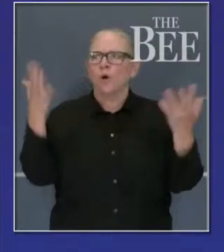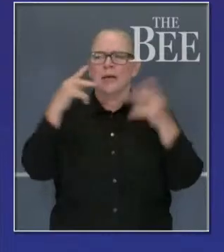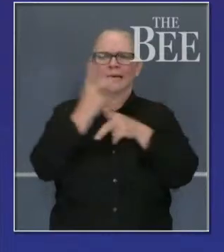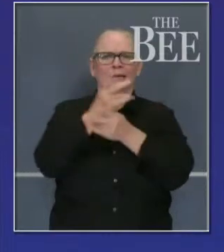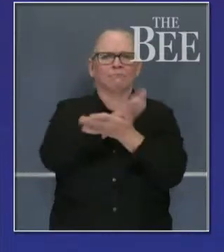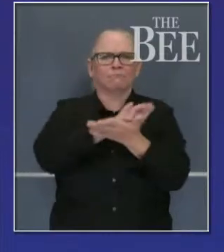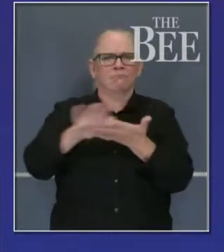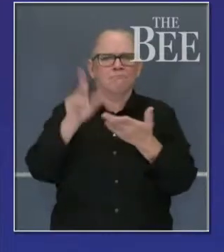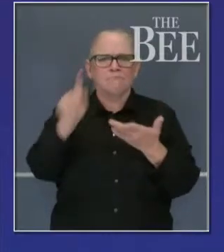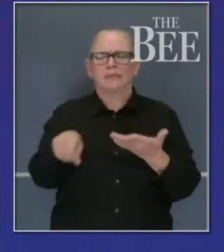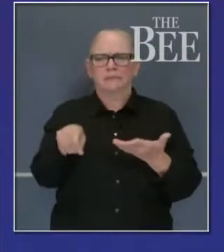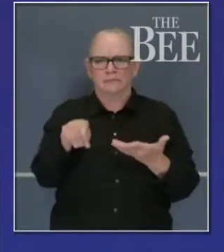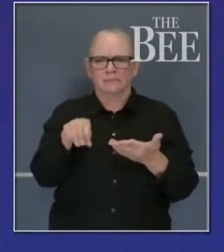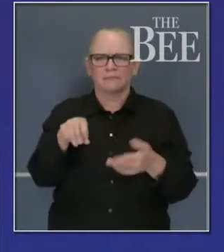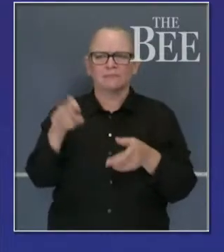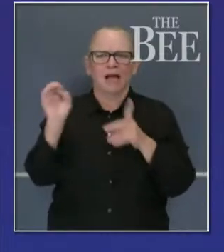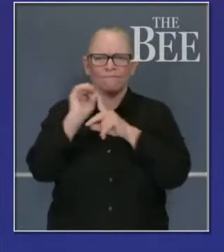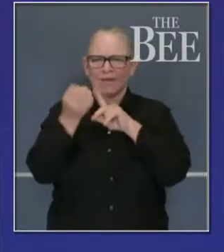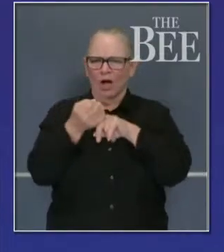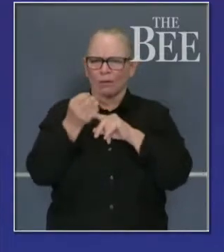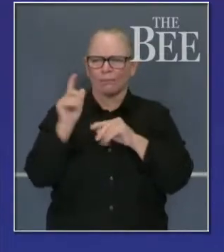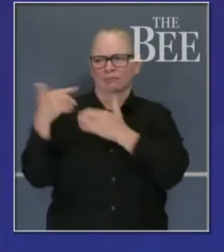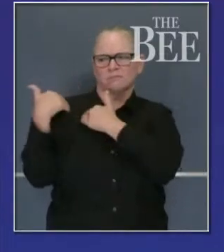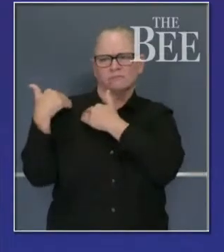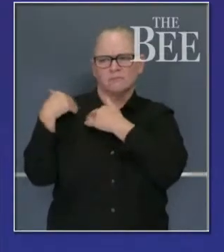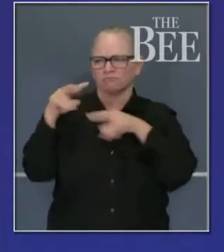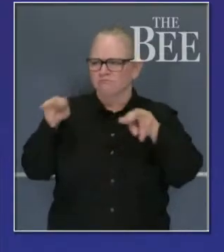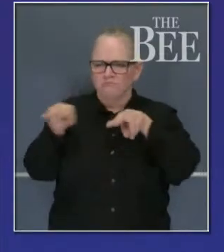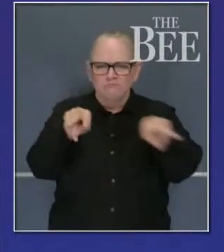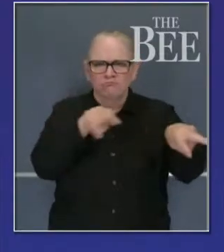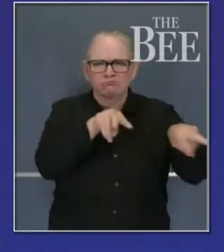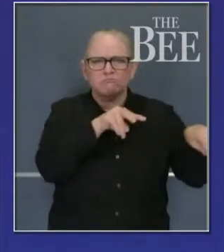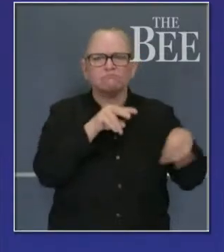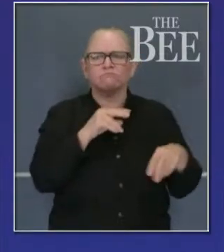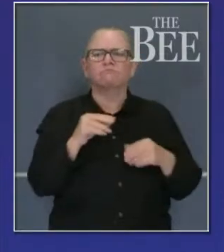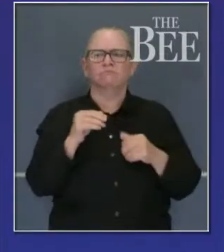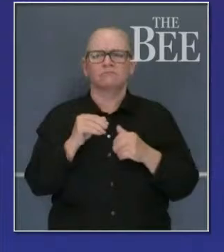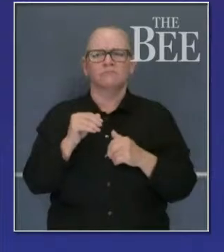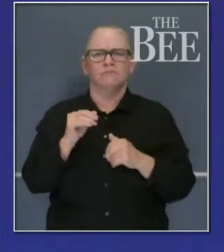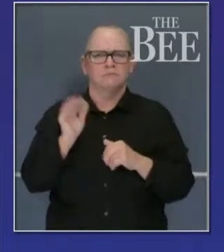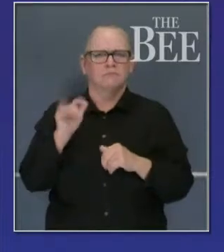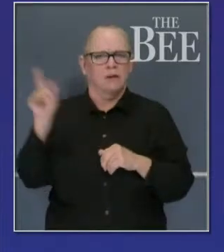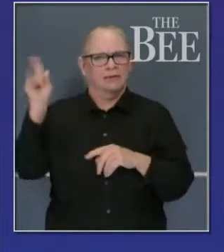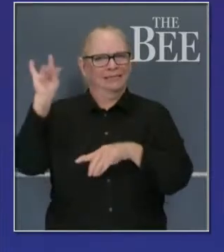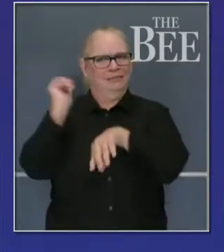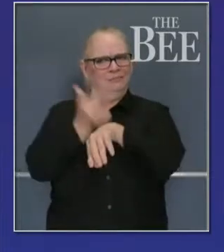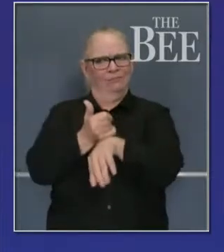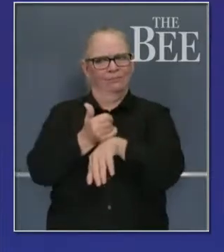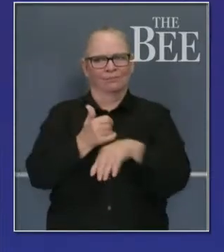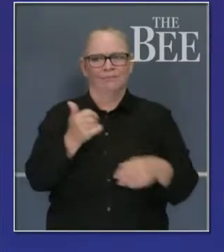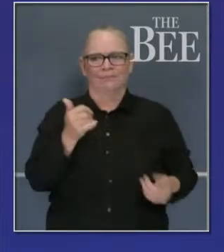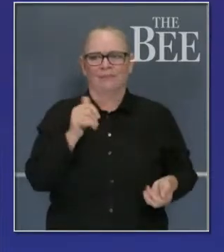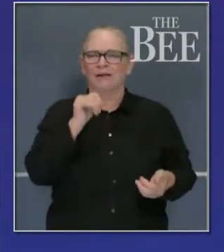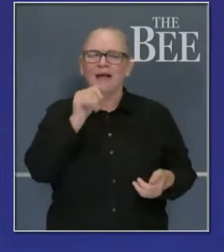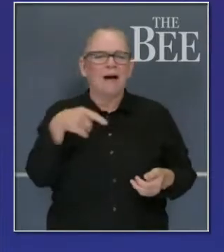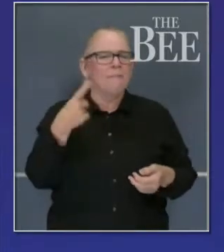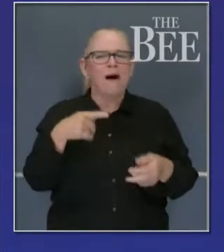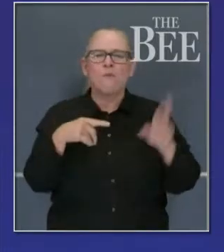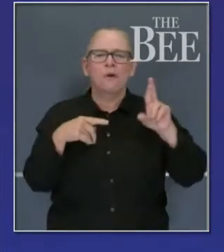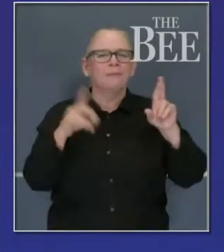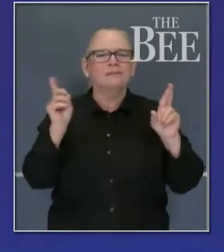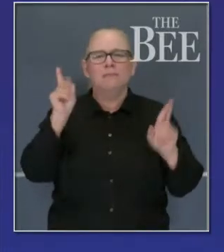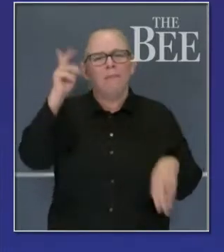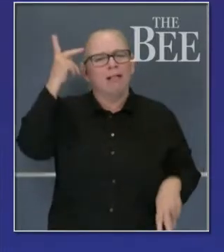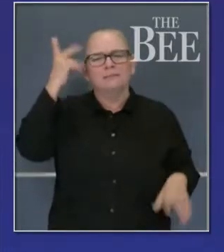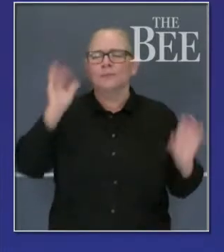environmental stewardship. We need to reconcile the fact there are no Democratic thermometers and no Republican thermometers. There's fact